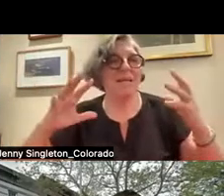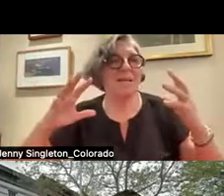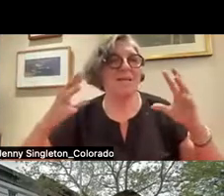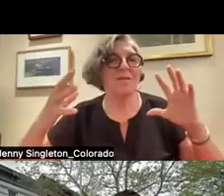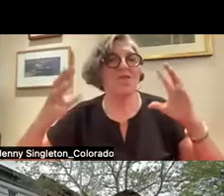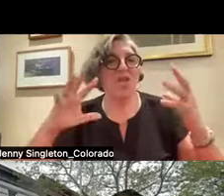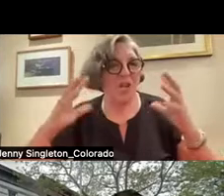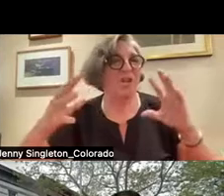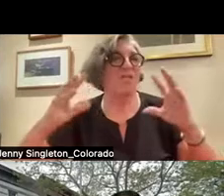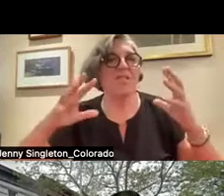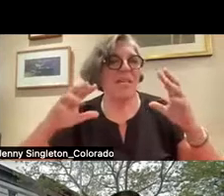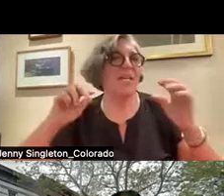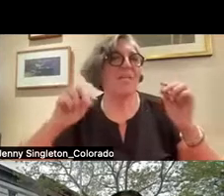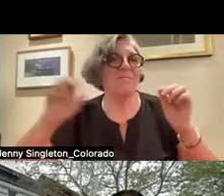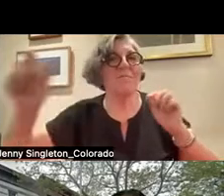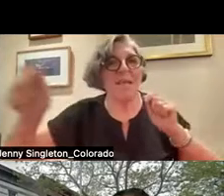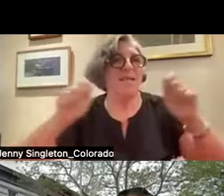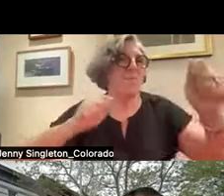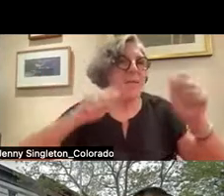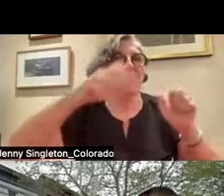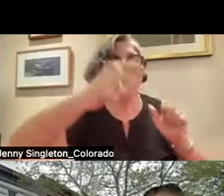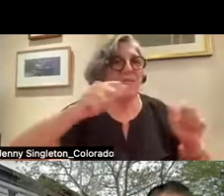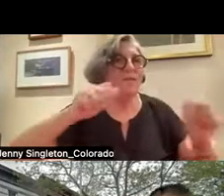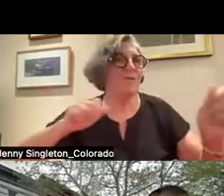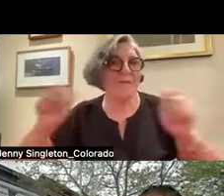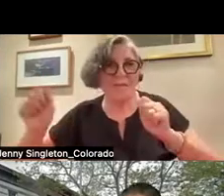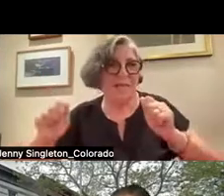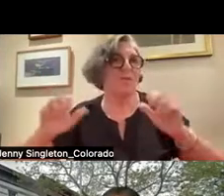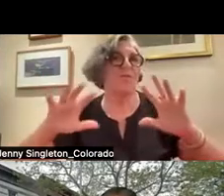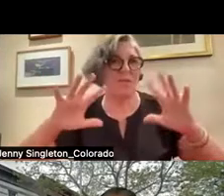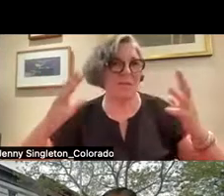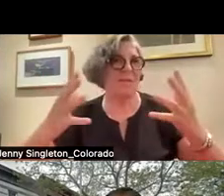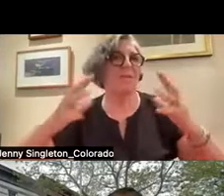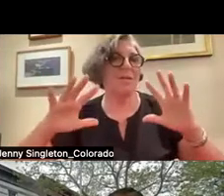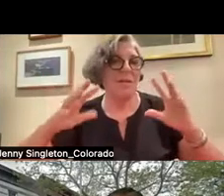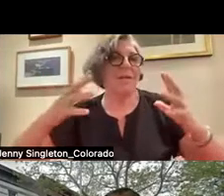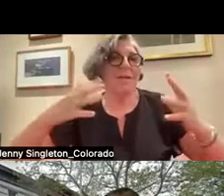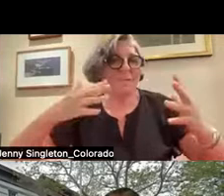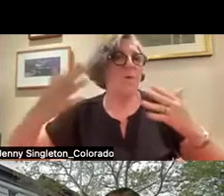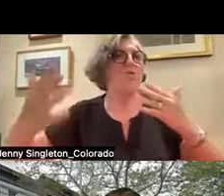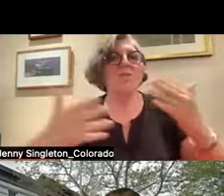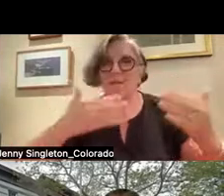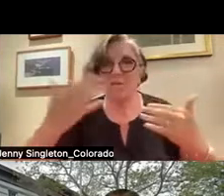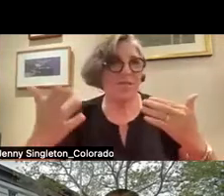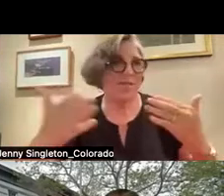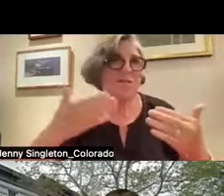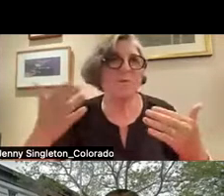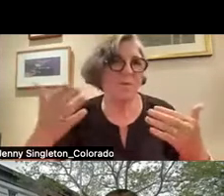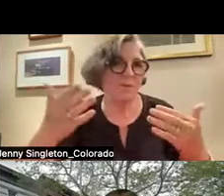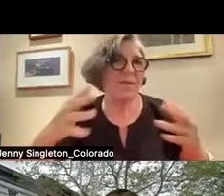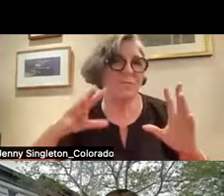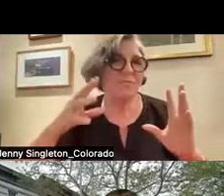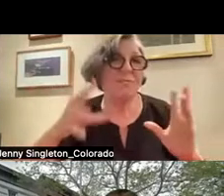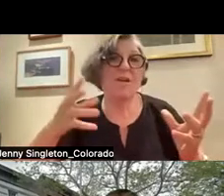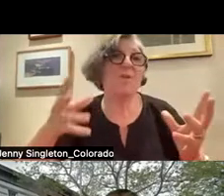created a shared understanding of signs picked from different sign languages that are most